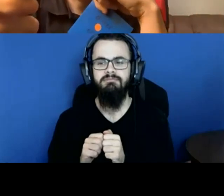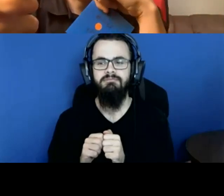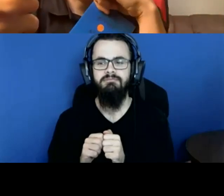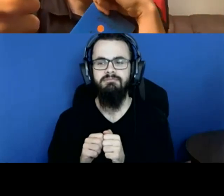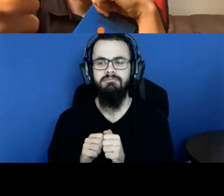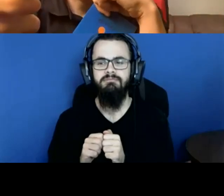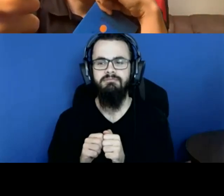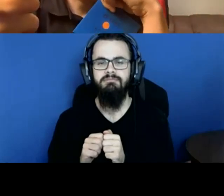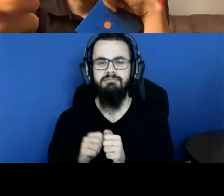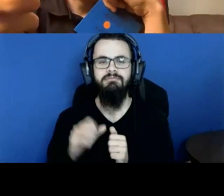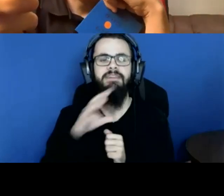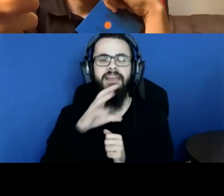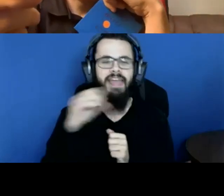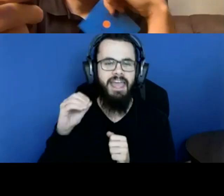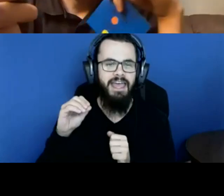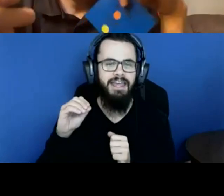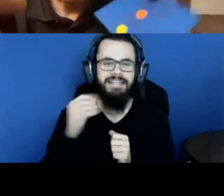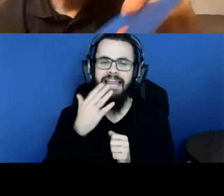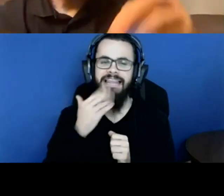and little Debbie